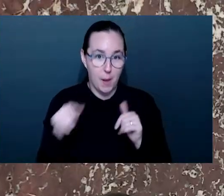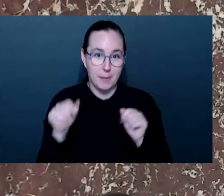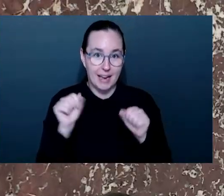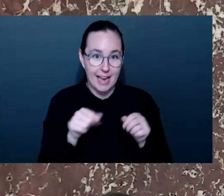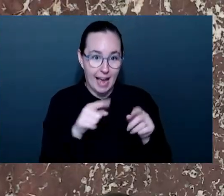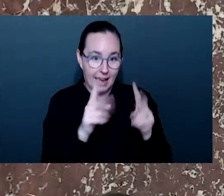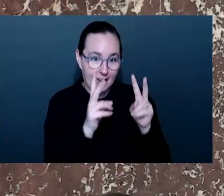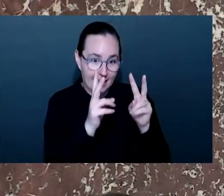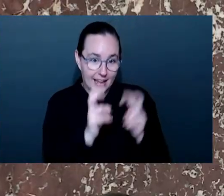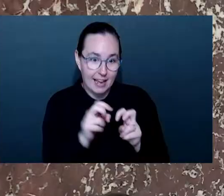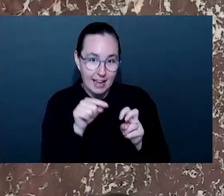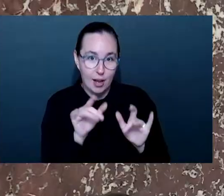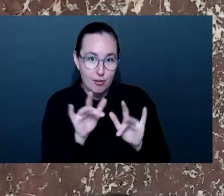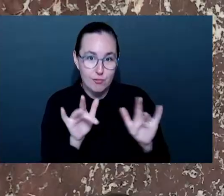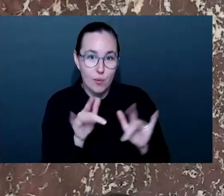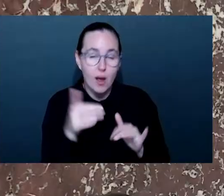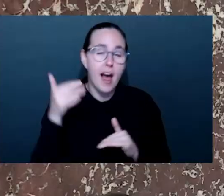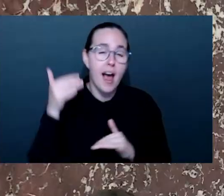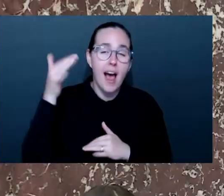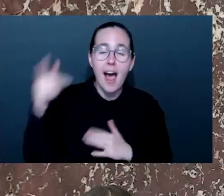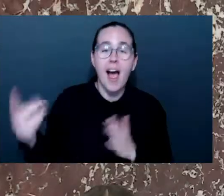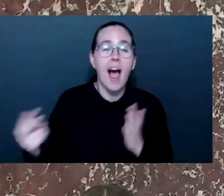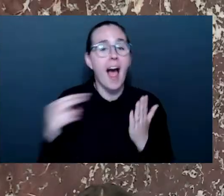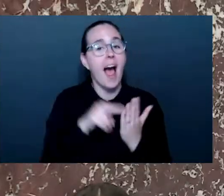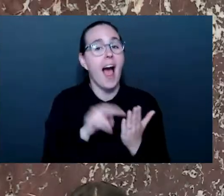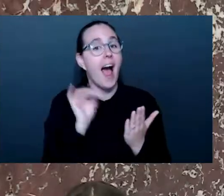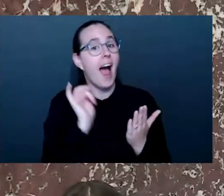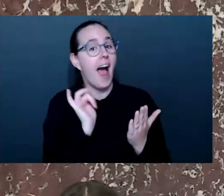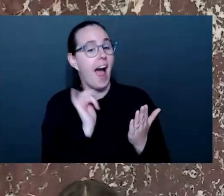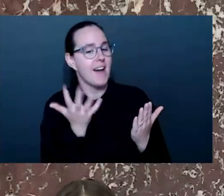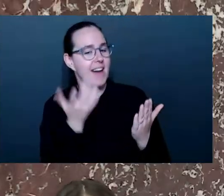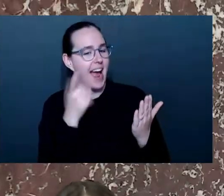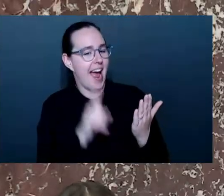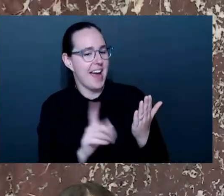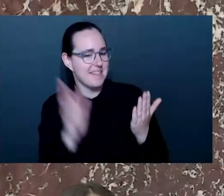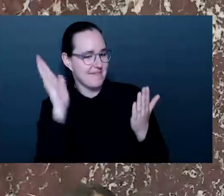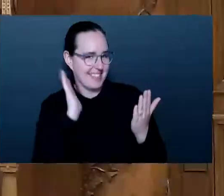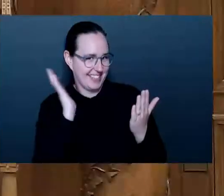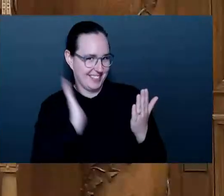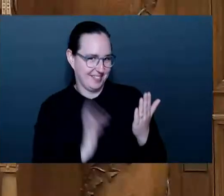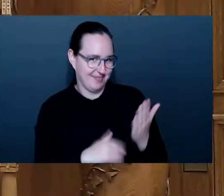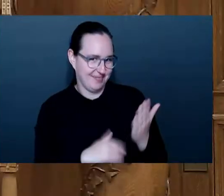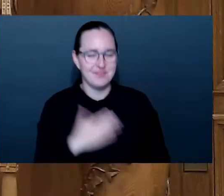But wish her the best of birthdays as well. Thank you, Mr. Speaker.